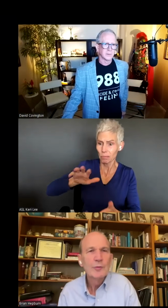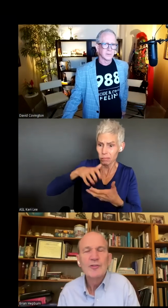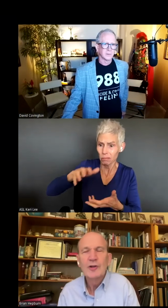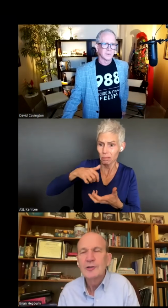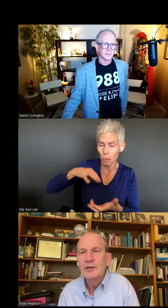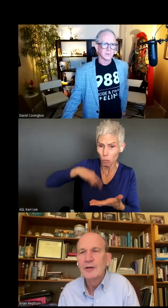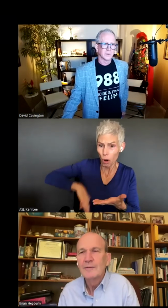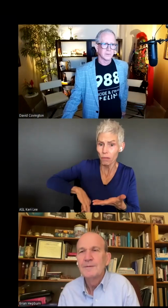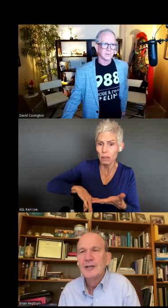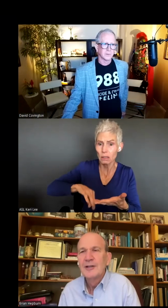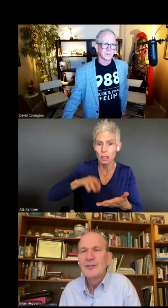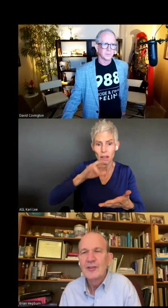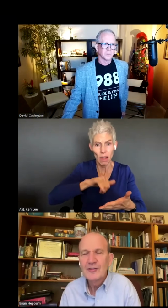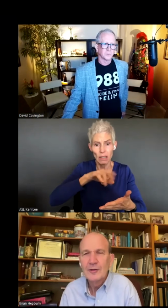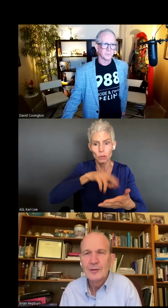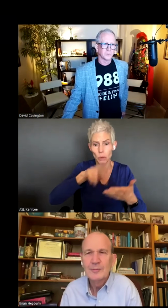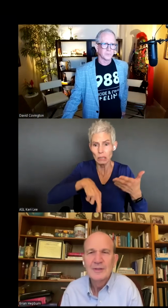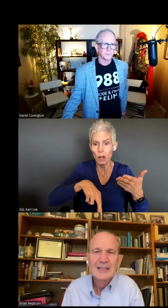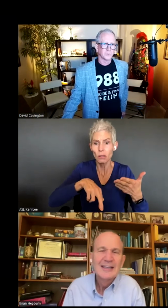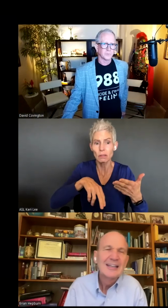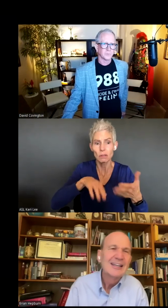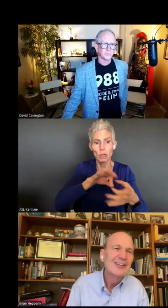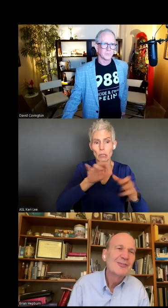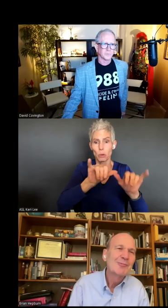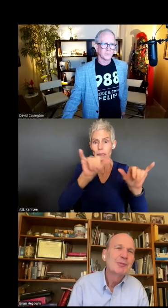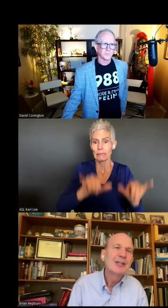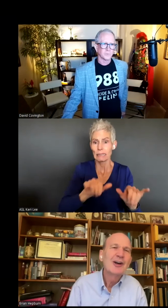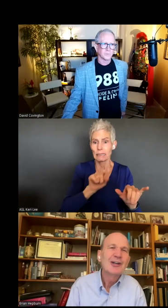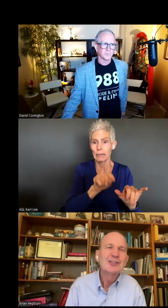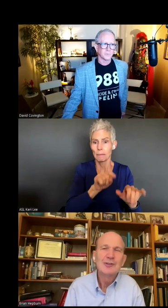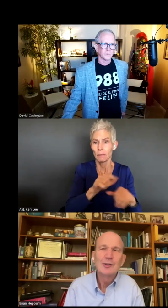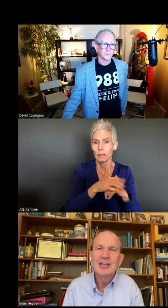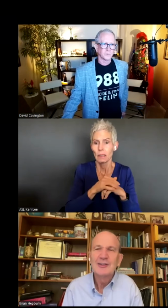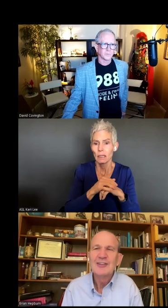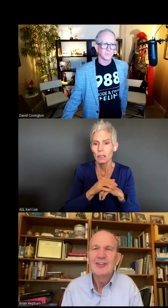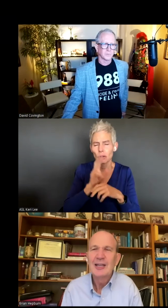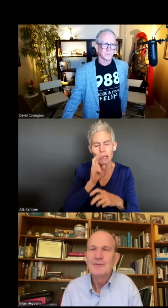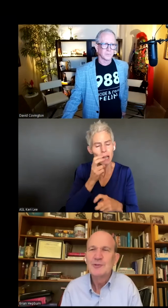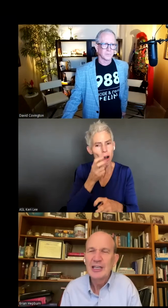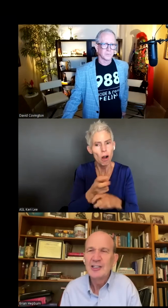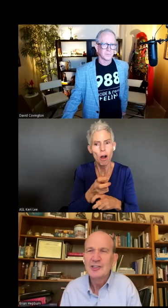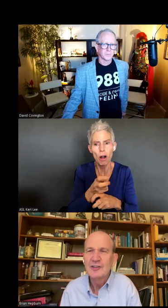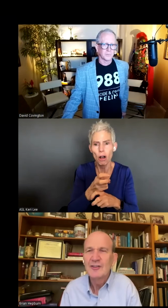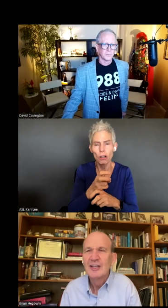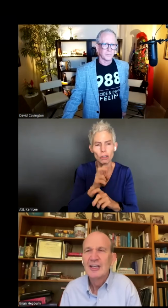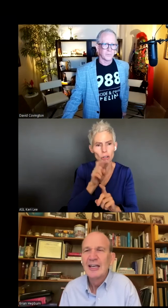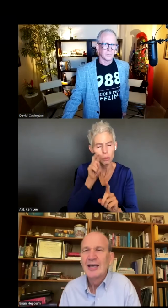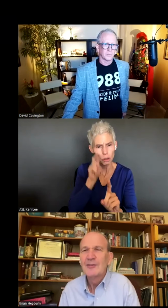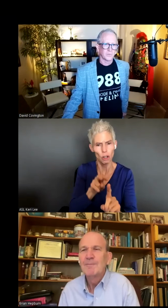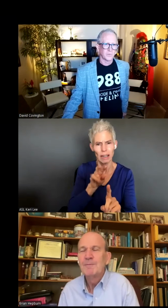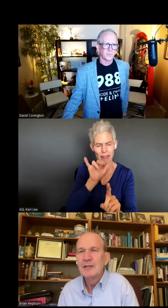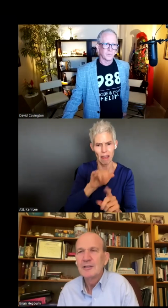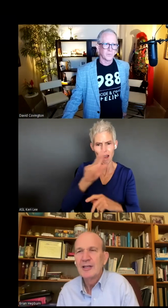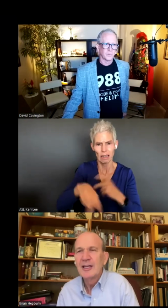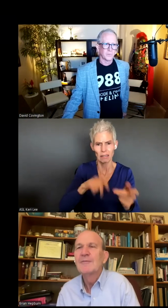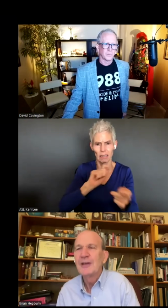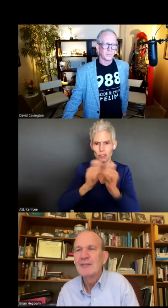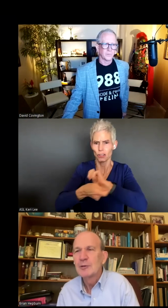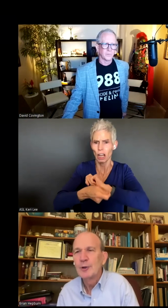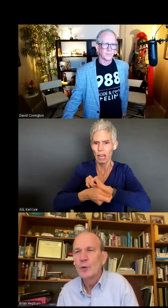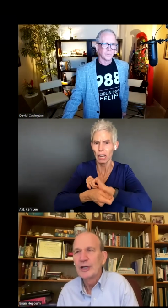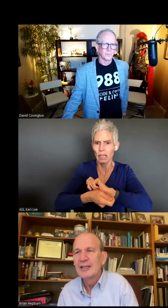were the result of the system. It's pretty hard to look at these type of changes as